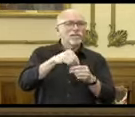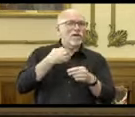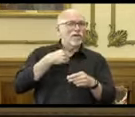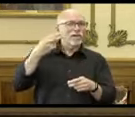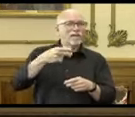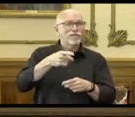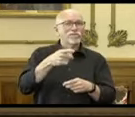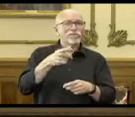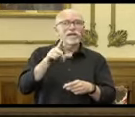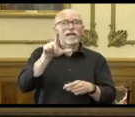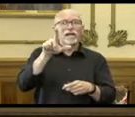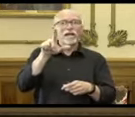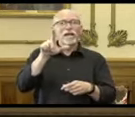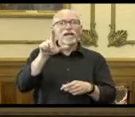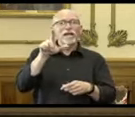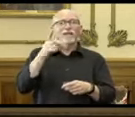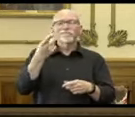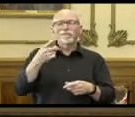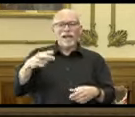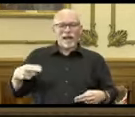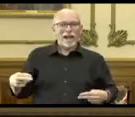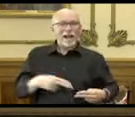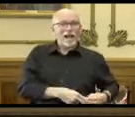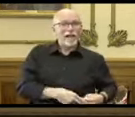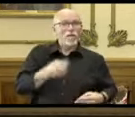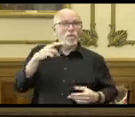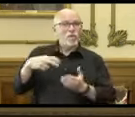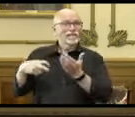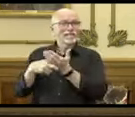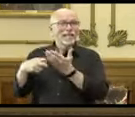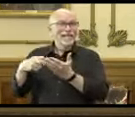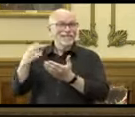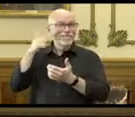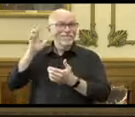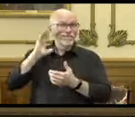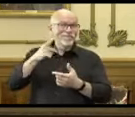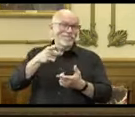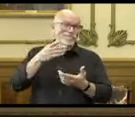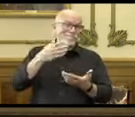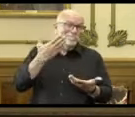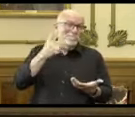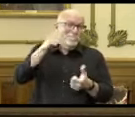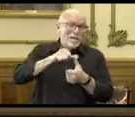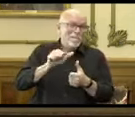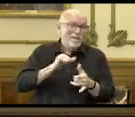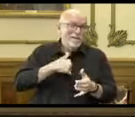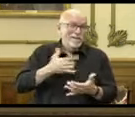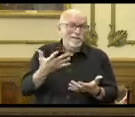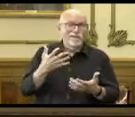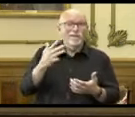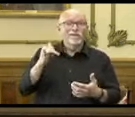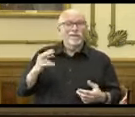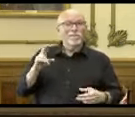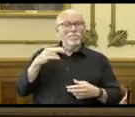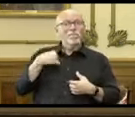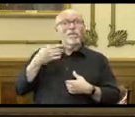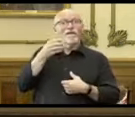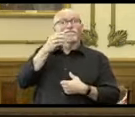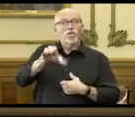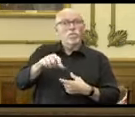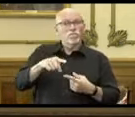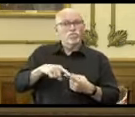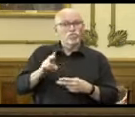is the Click It or Ticket campaign, for those of you who are old enough like I to remember that. The addition of enforcement to